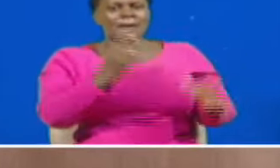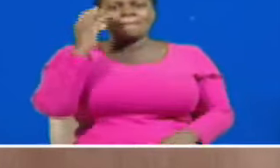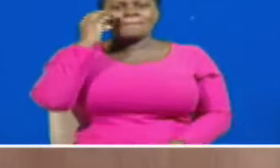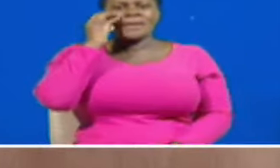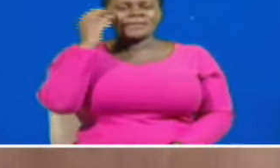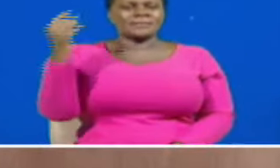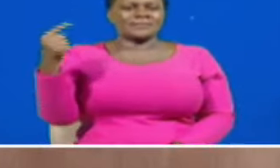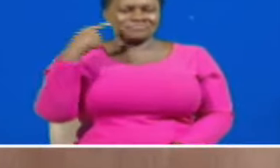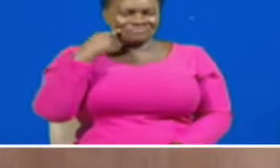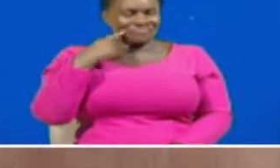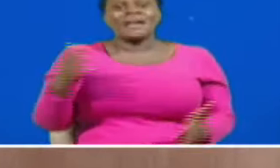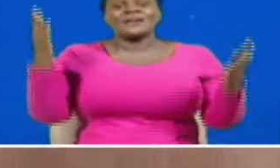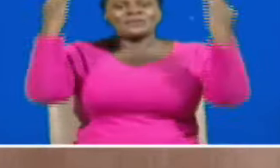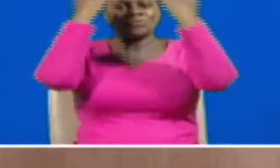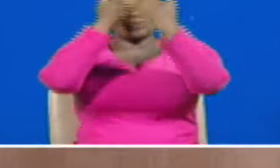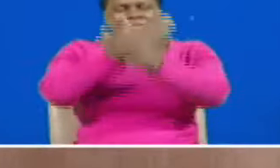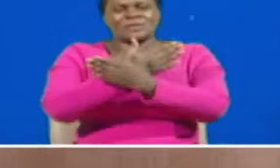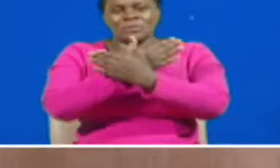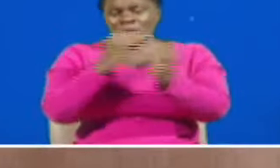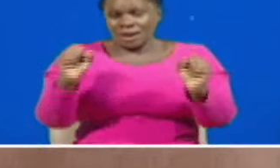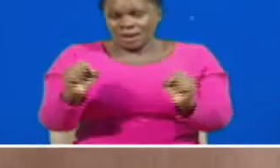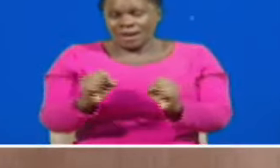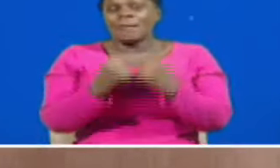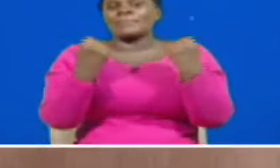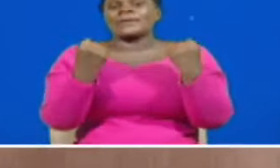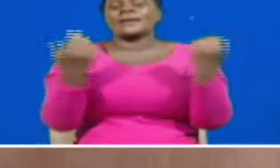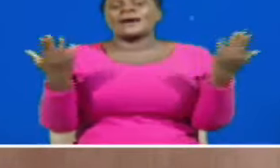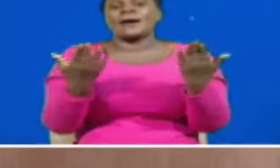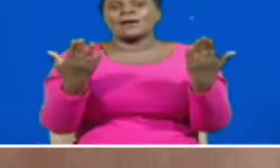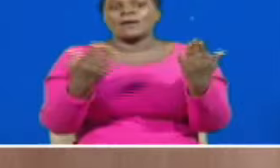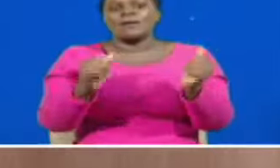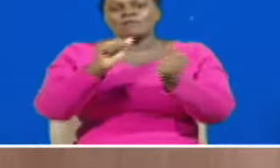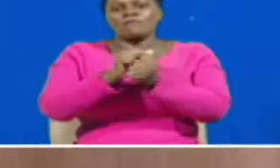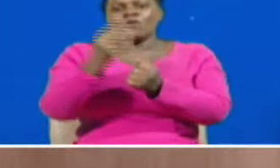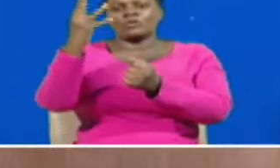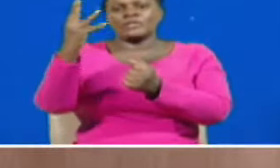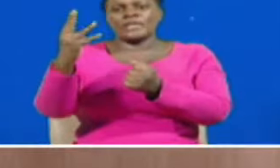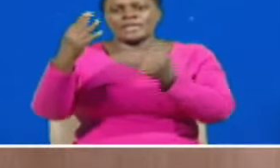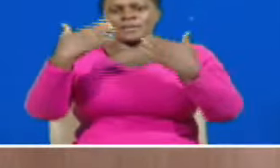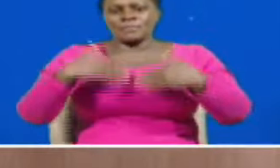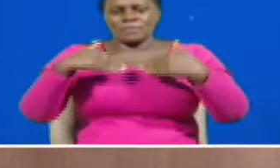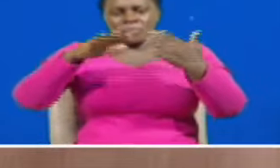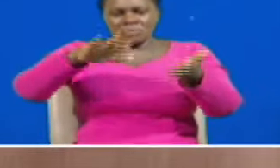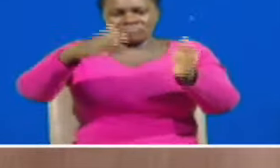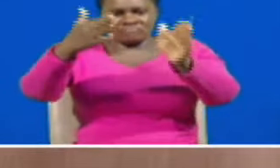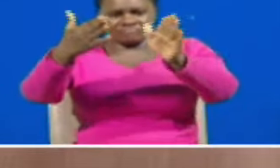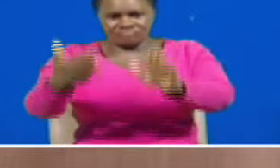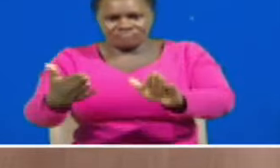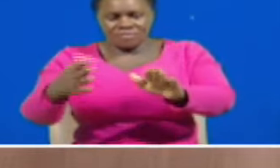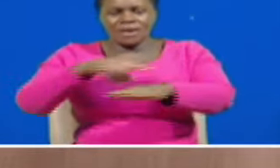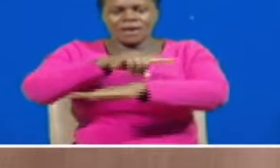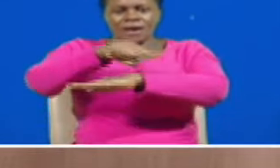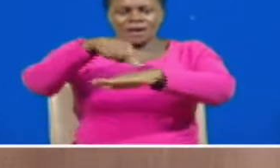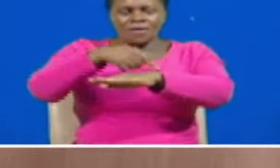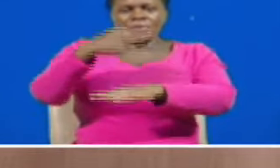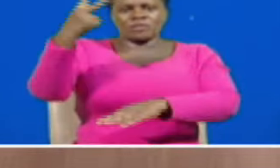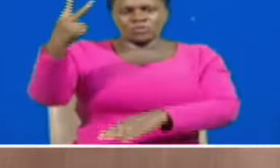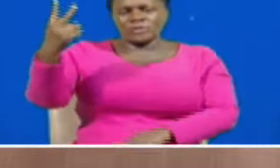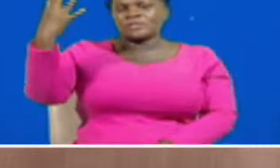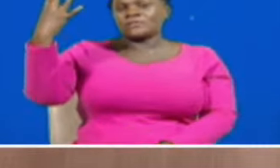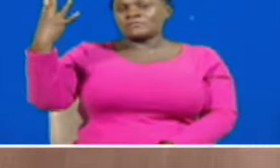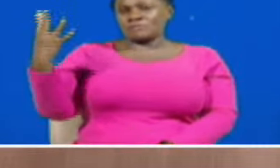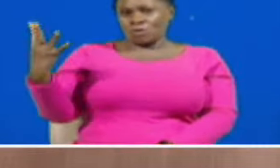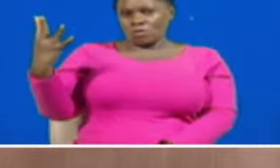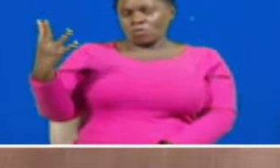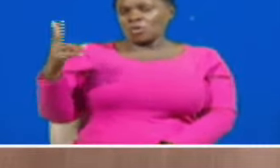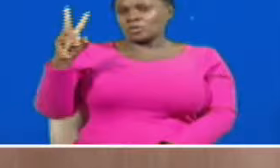It's been a shower waiting. Tonight we start our bulletin with sad news where 14 Kenyans have lost their lives over the last 24 hours